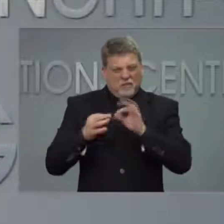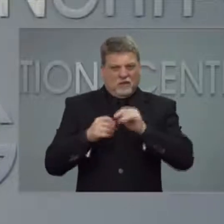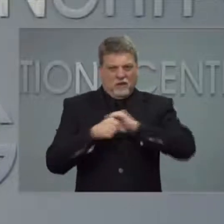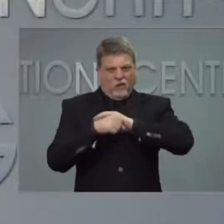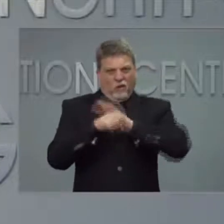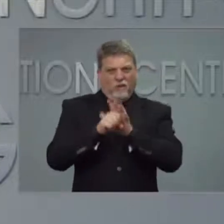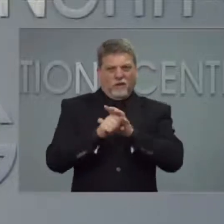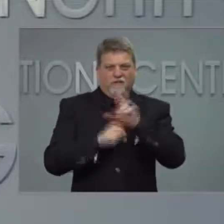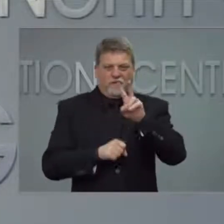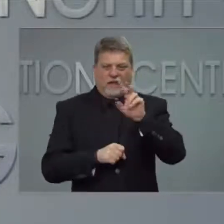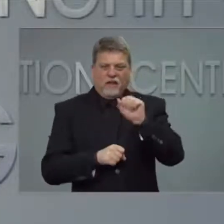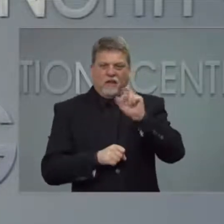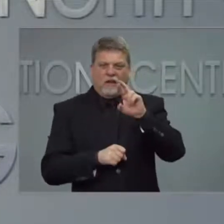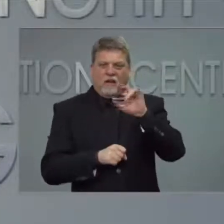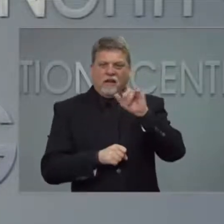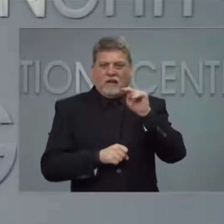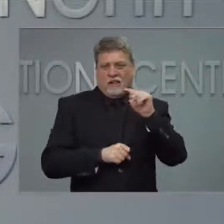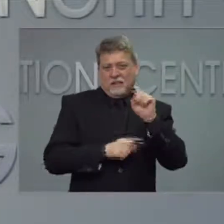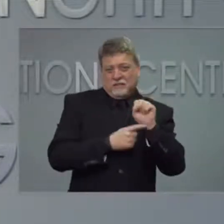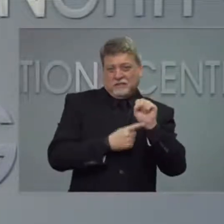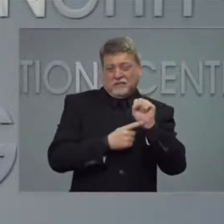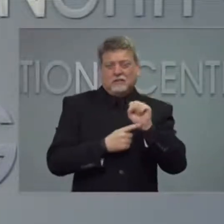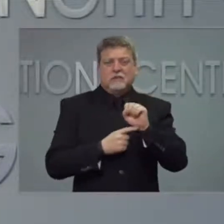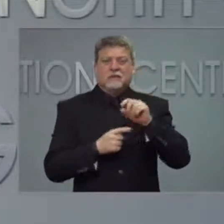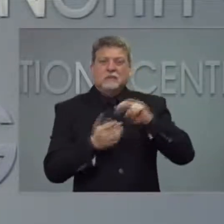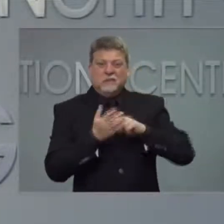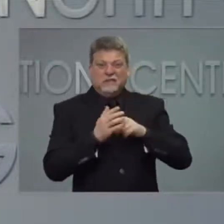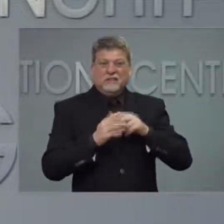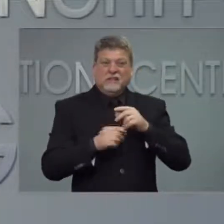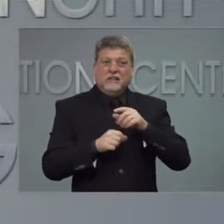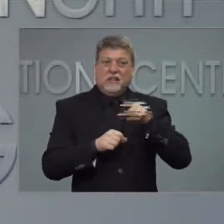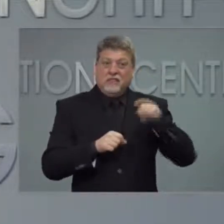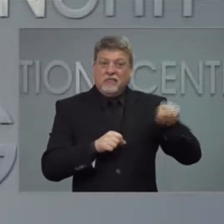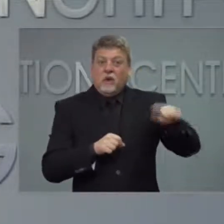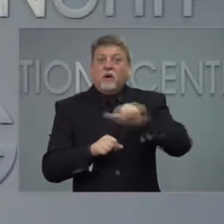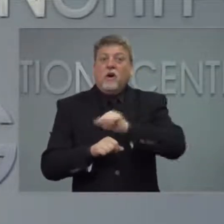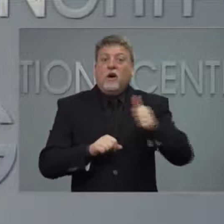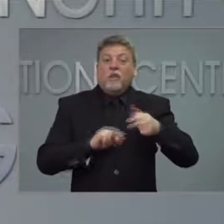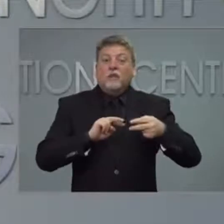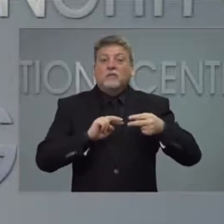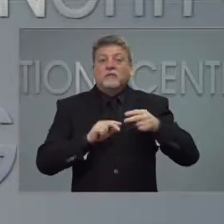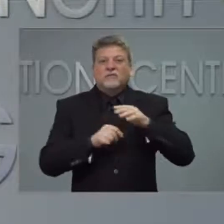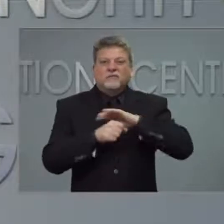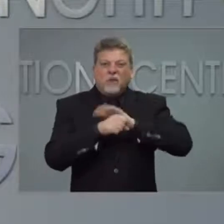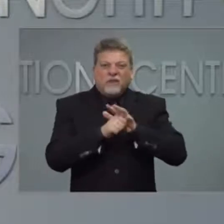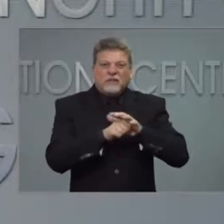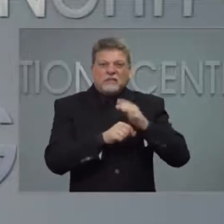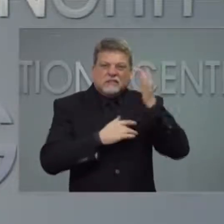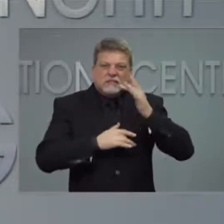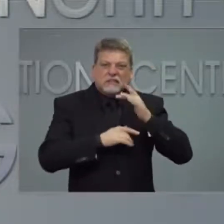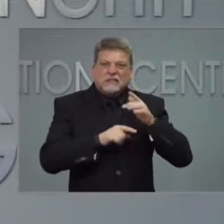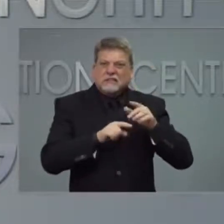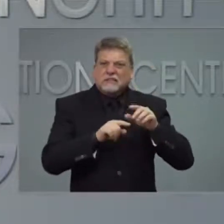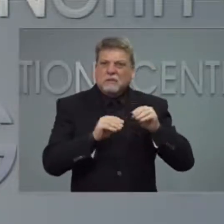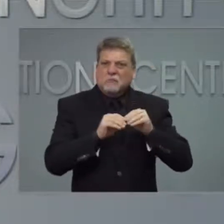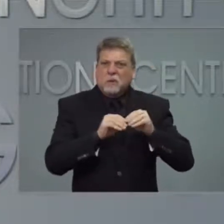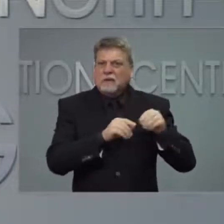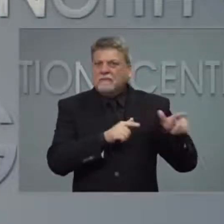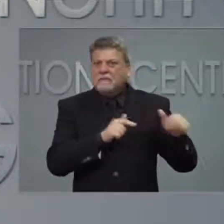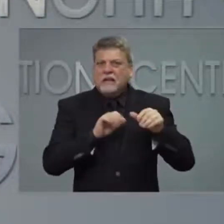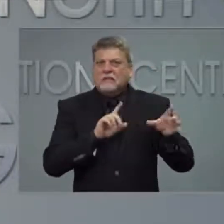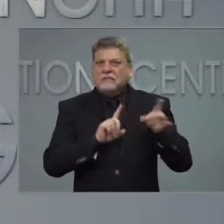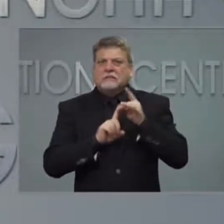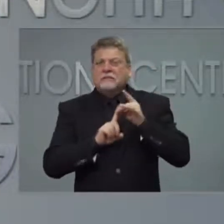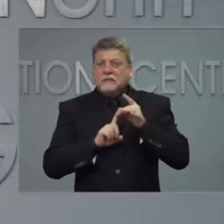are you that you won't end up reversing these decisions today in the next several weeks? We'll continue to let the science and the